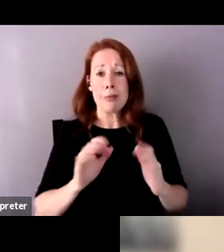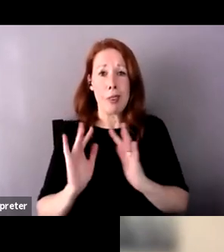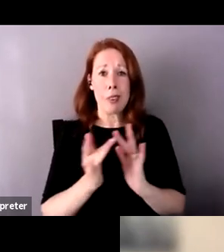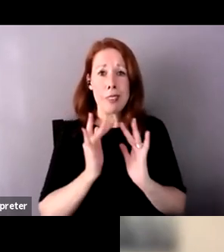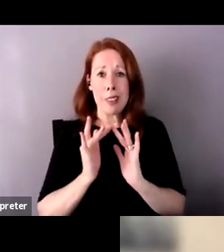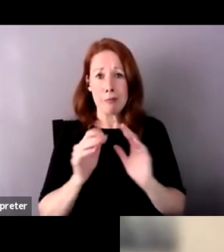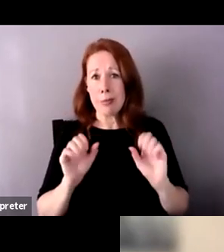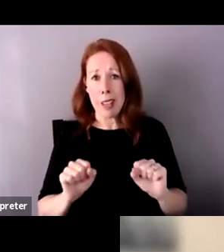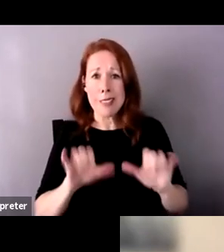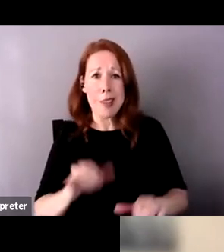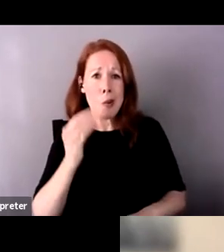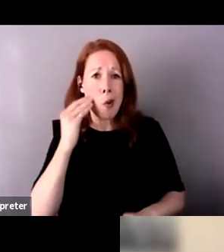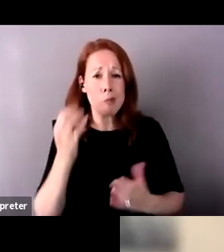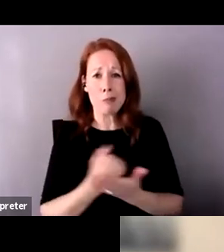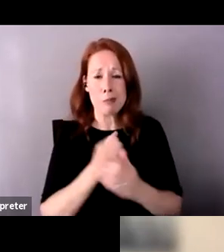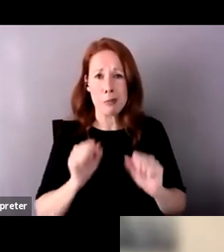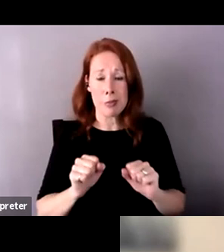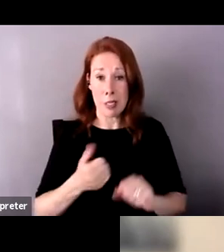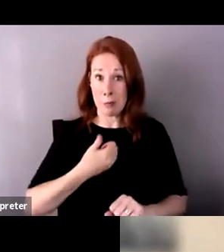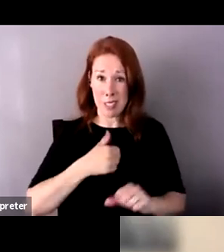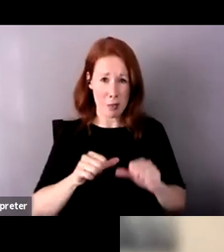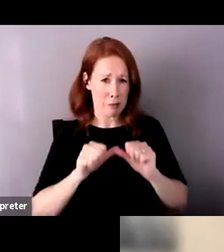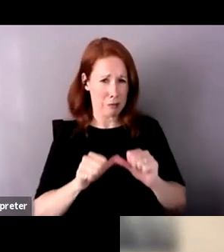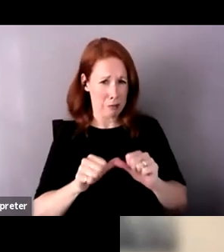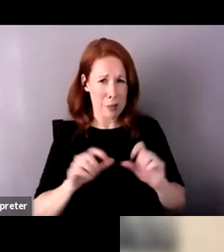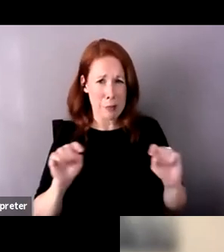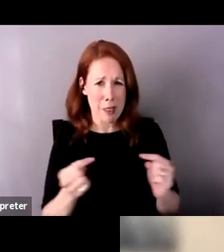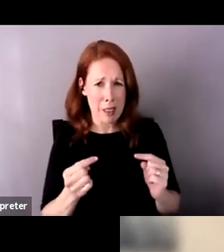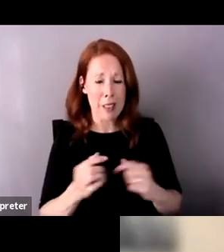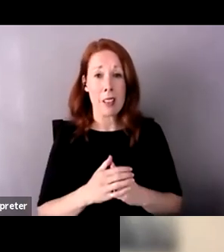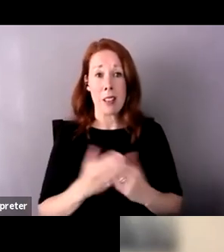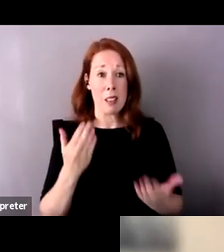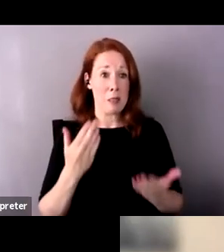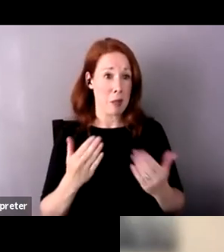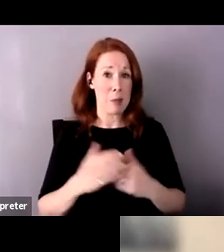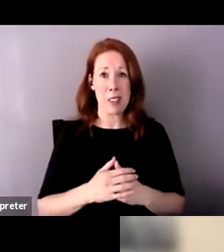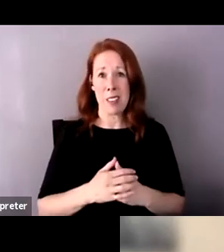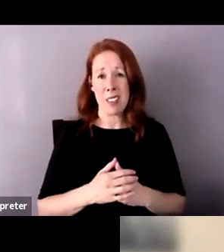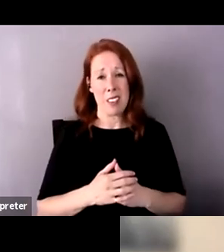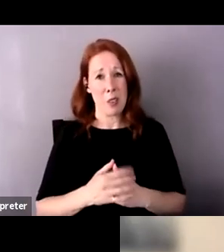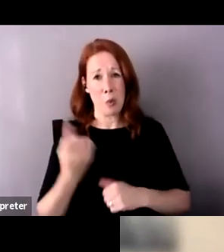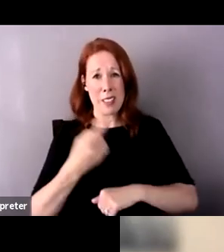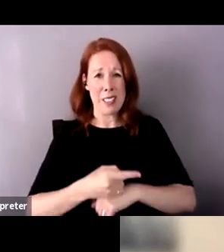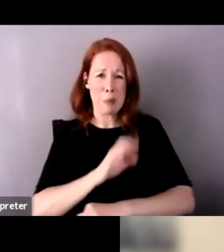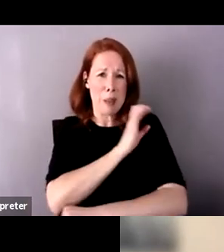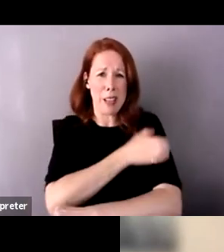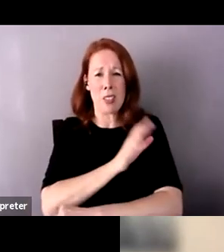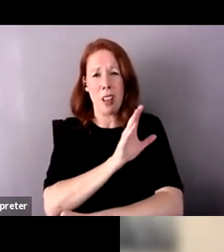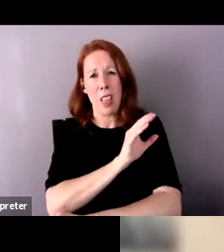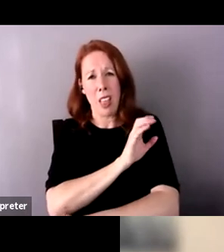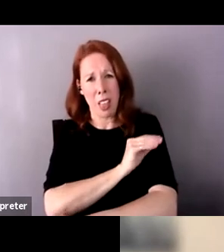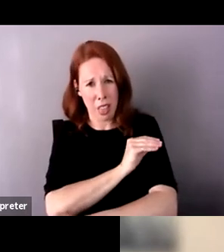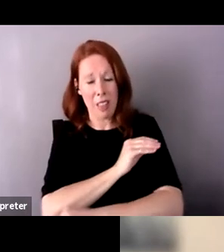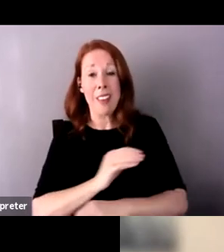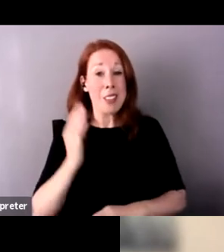online. And as someone with chronic pain, same thing. You might be low on spoons, as they call it that day. Spoon